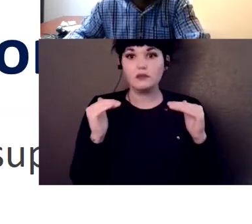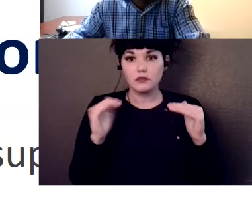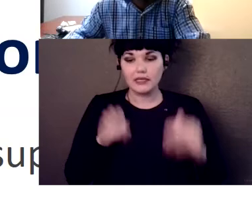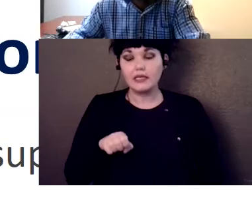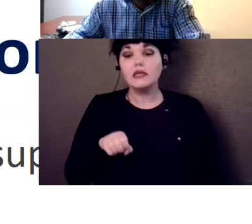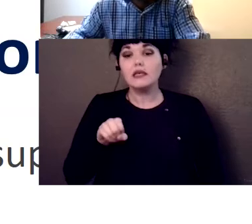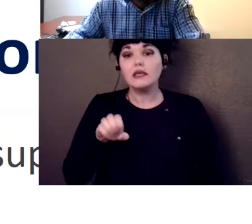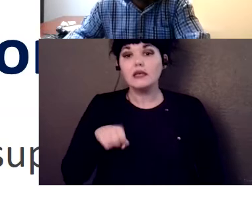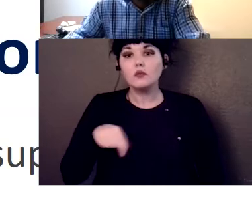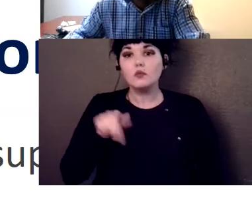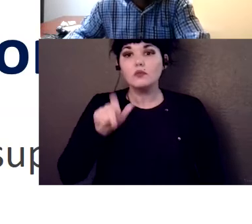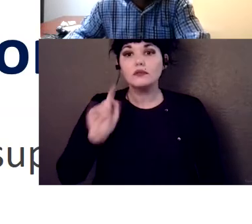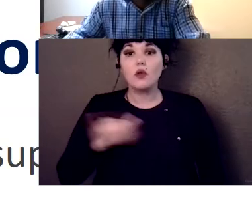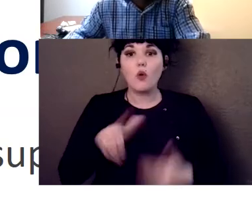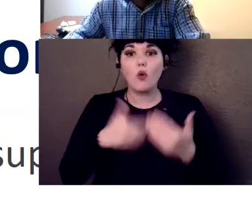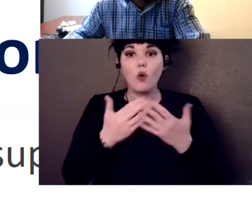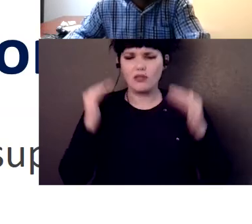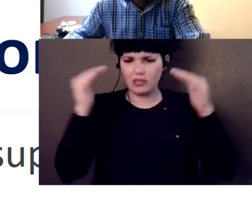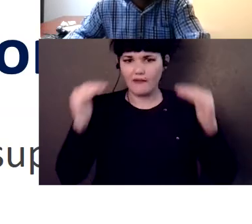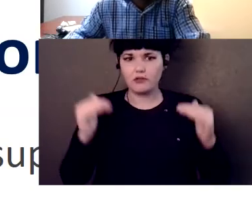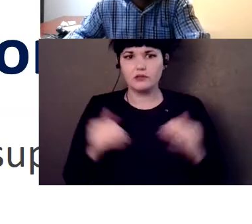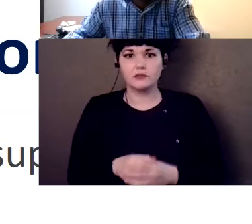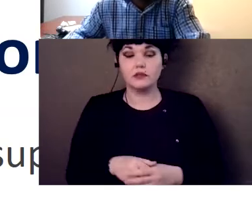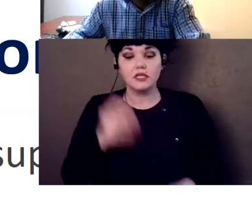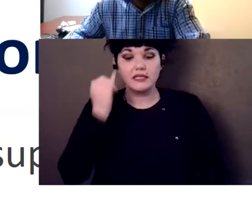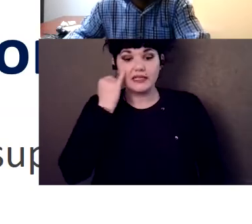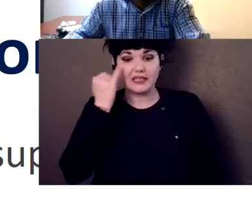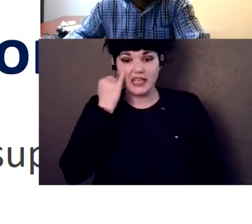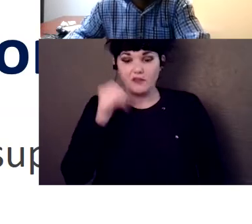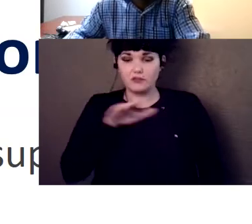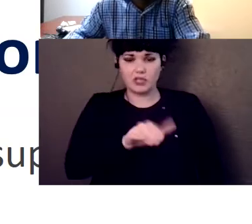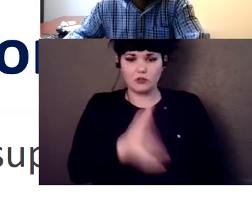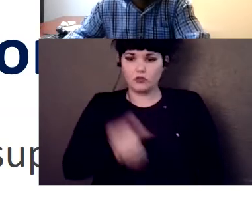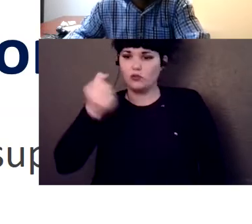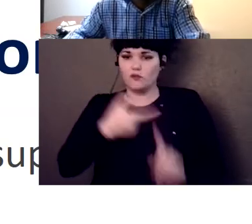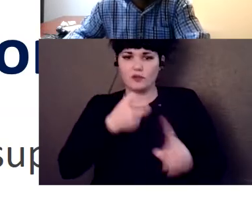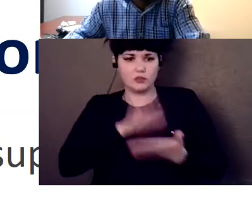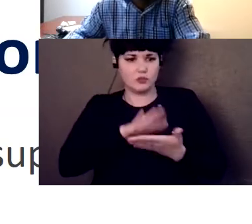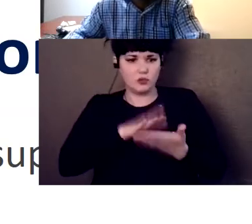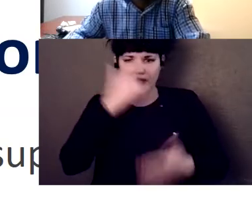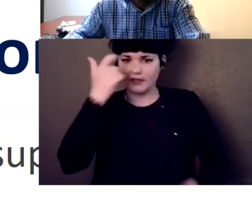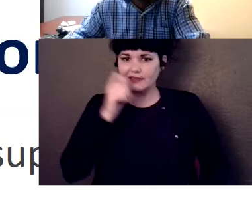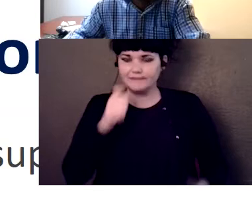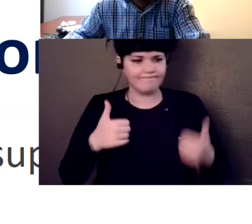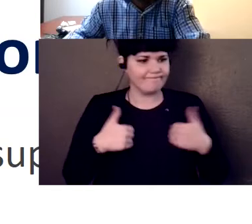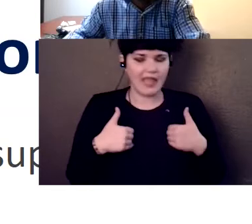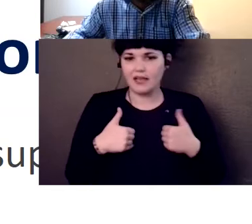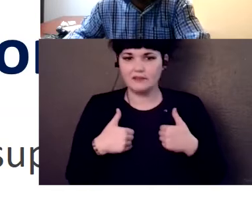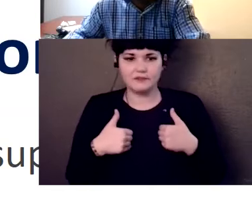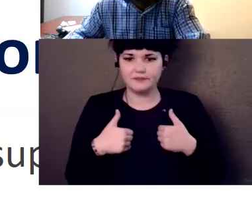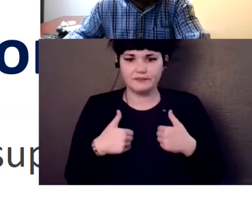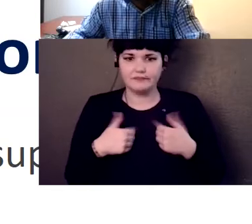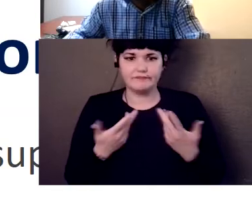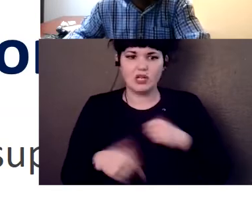all levels. Removes from school due to lack of services or discipline. We ensure that students with disabilities are not being disciplined for